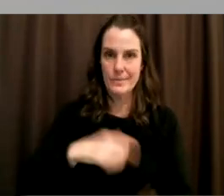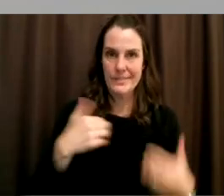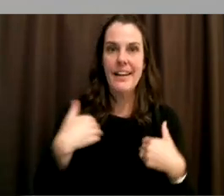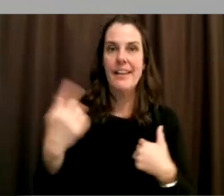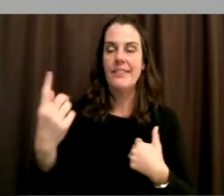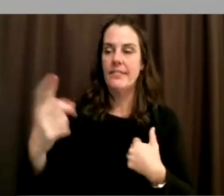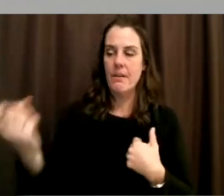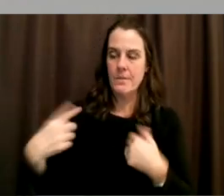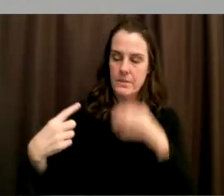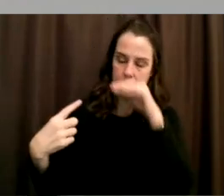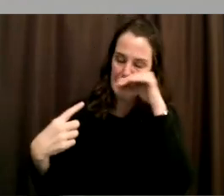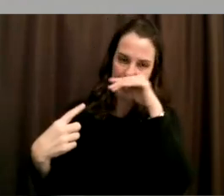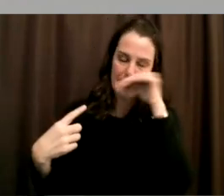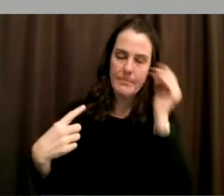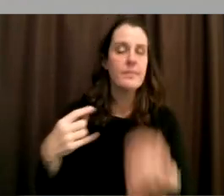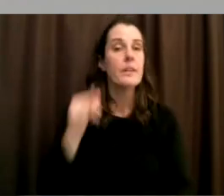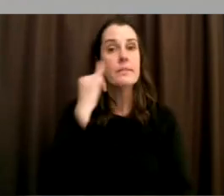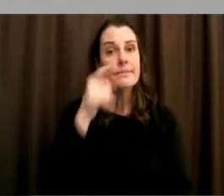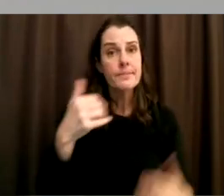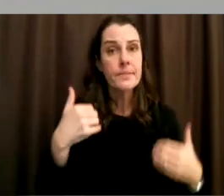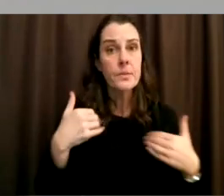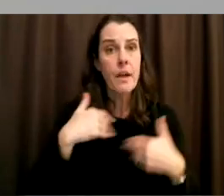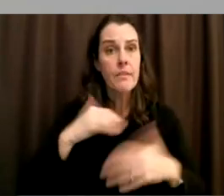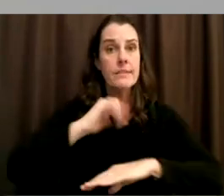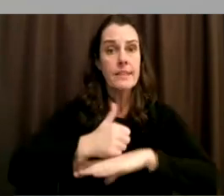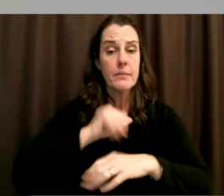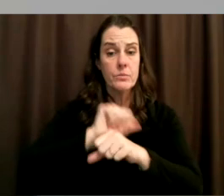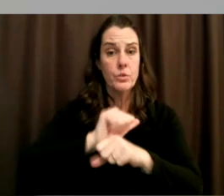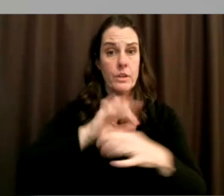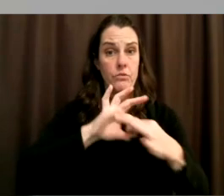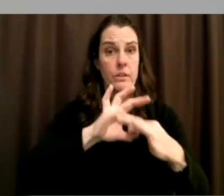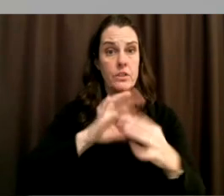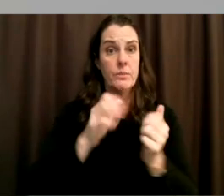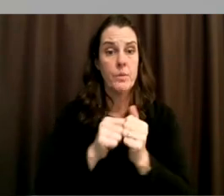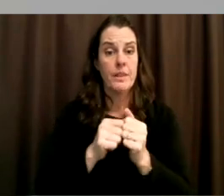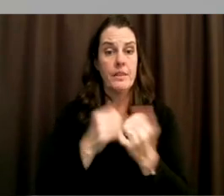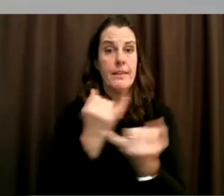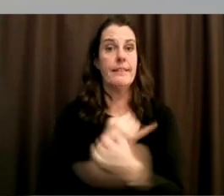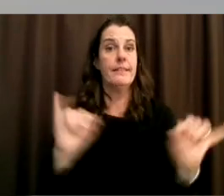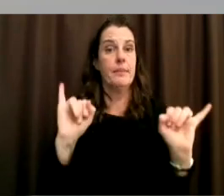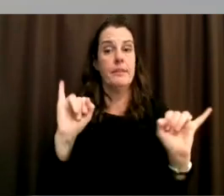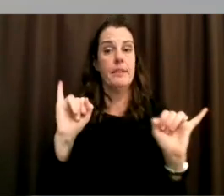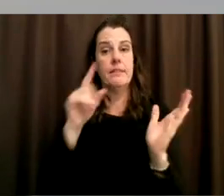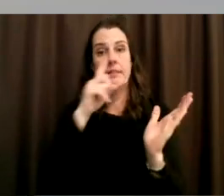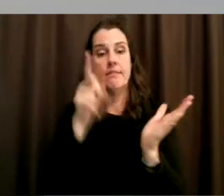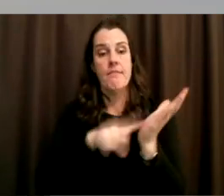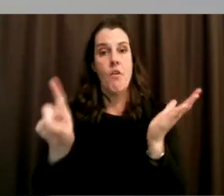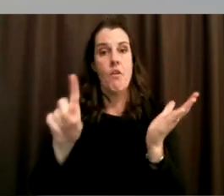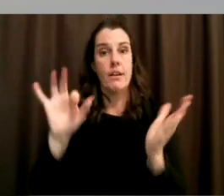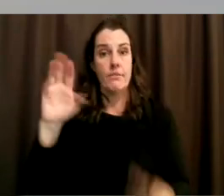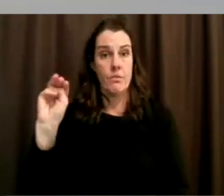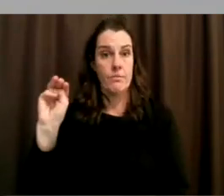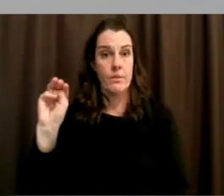question that reads, if you have an established working relationship with an independent audit firm that's done